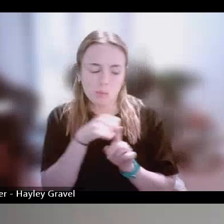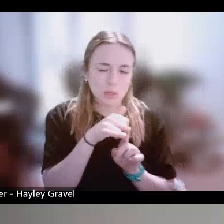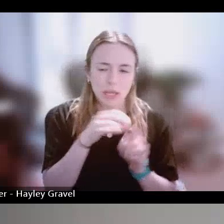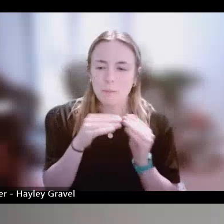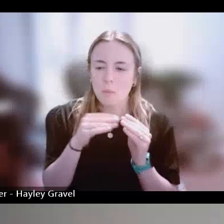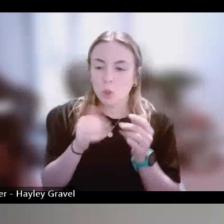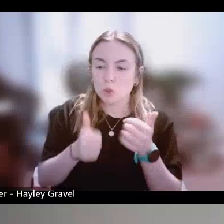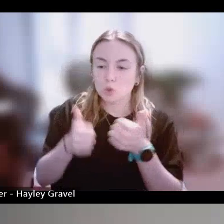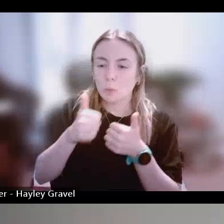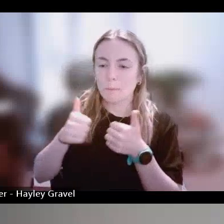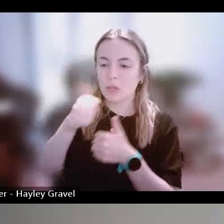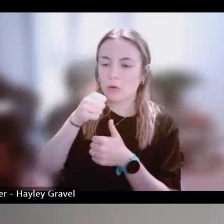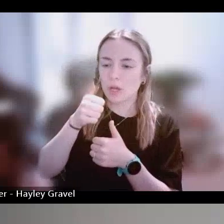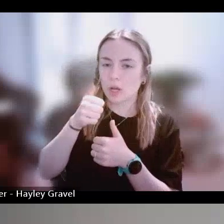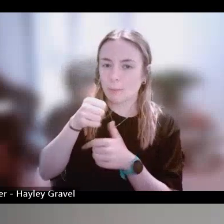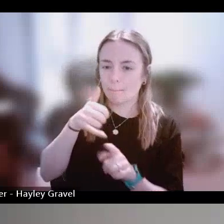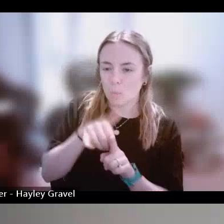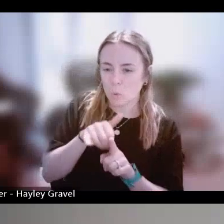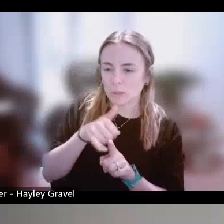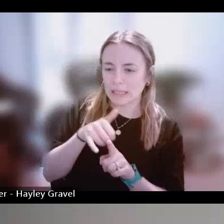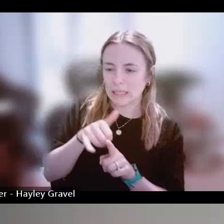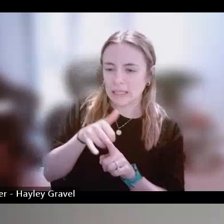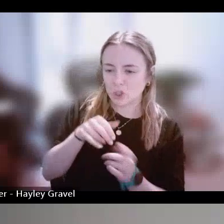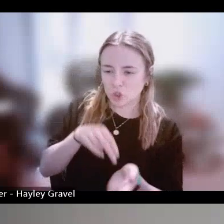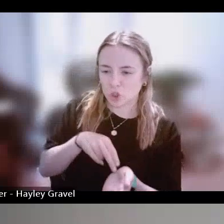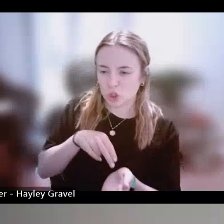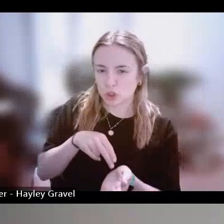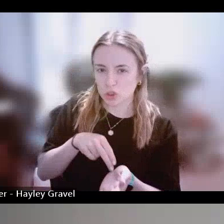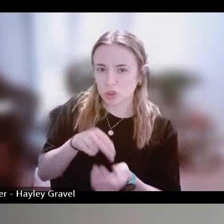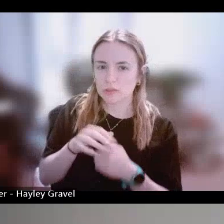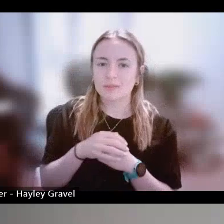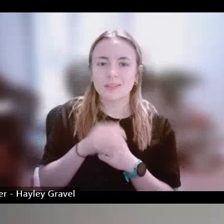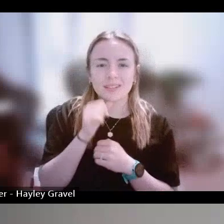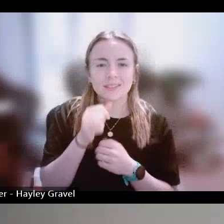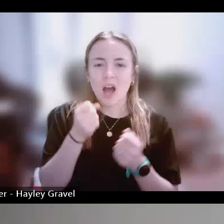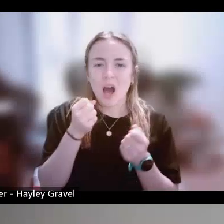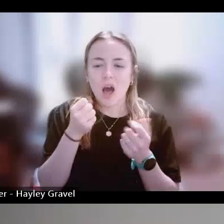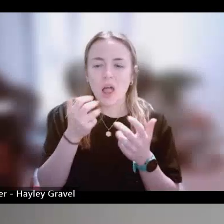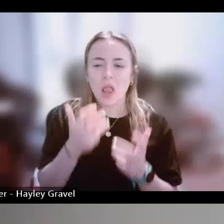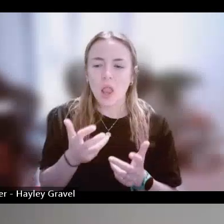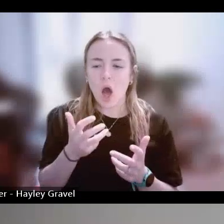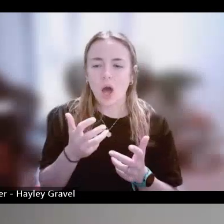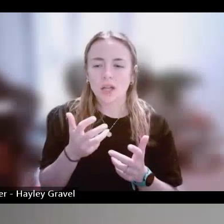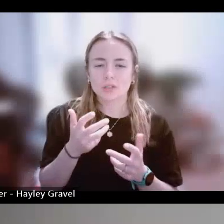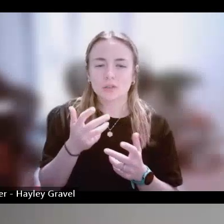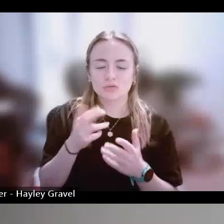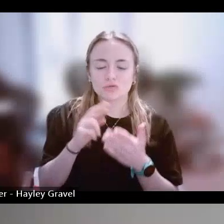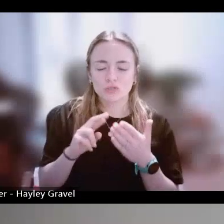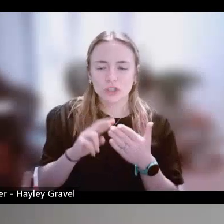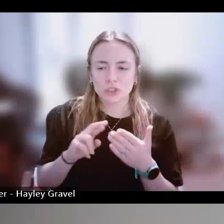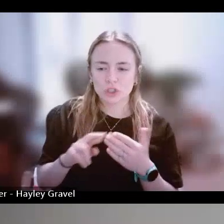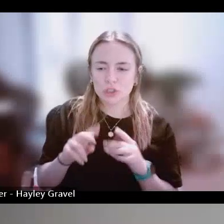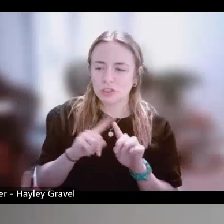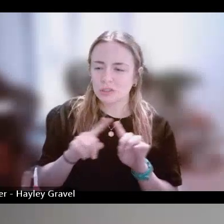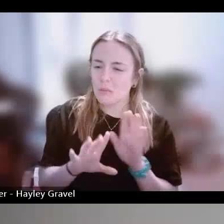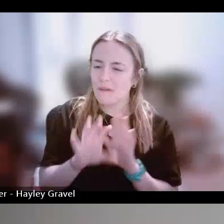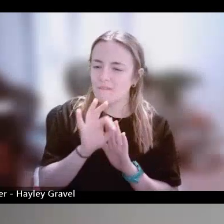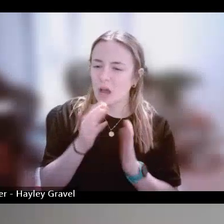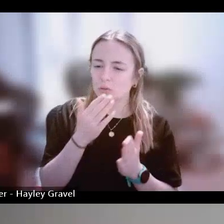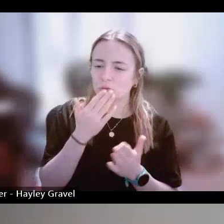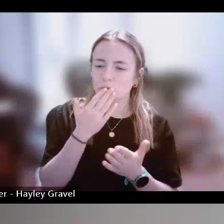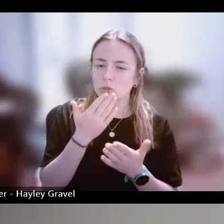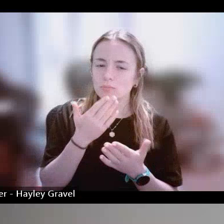There wasn't as much research on bullying from superiors, but I did find a good amount of sources